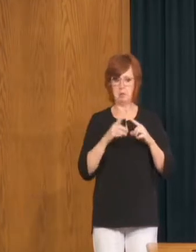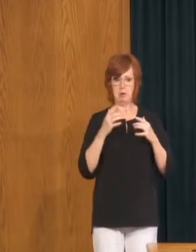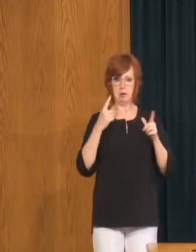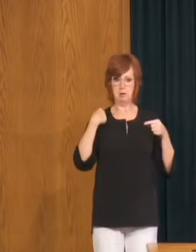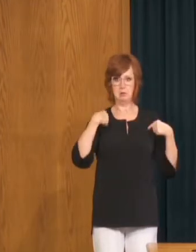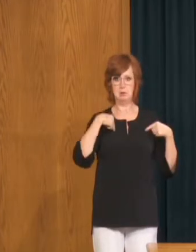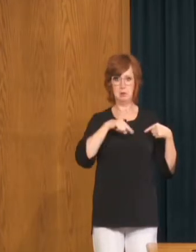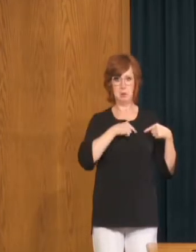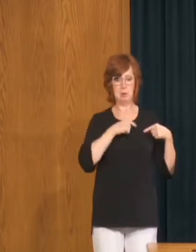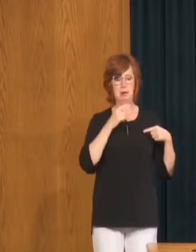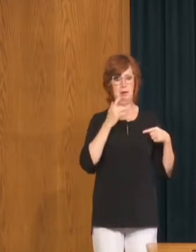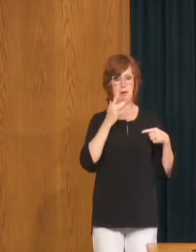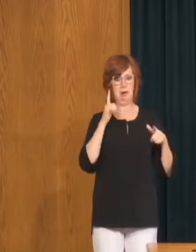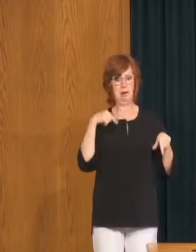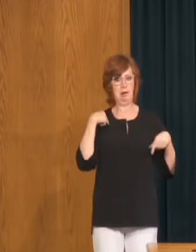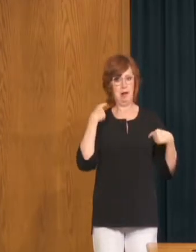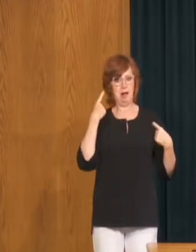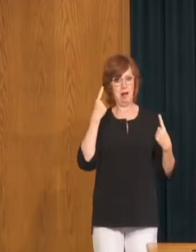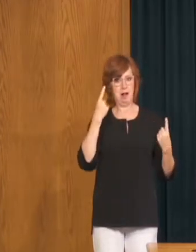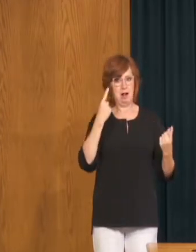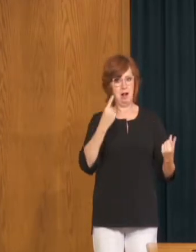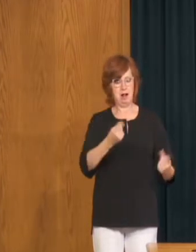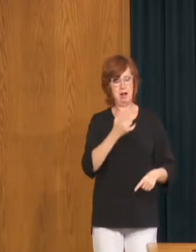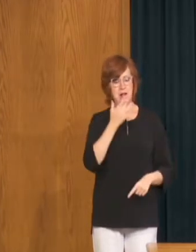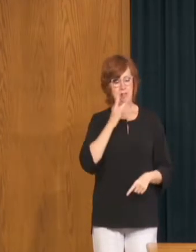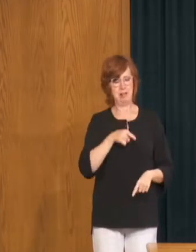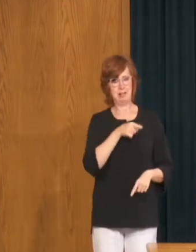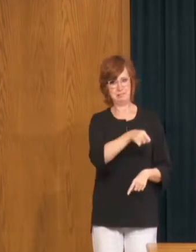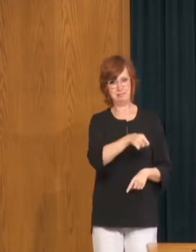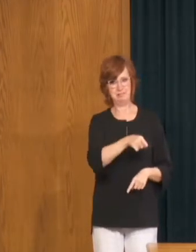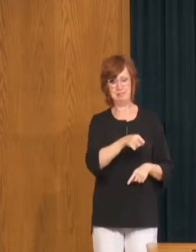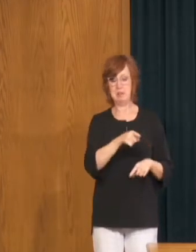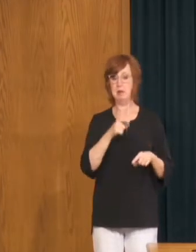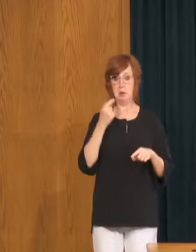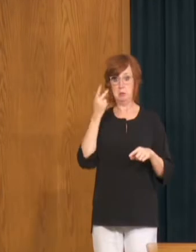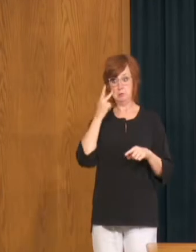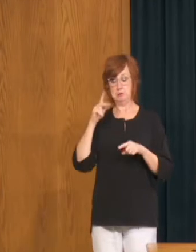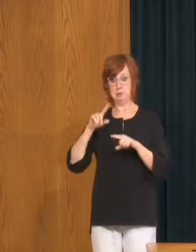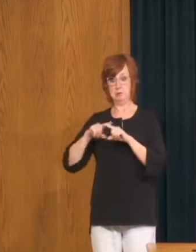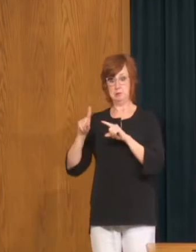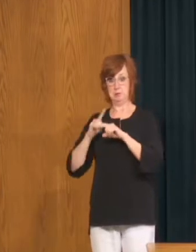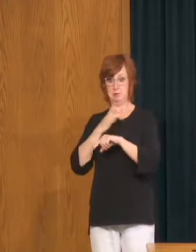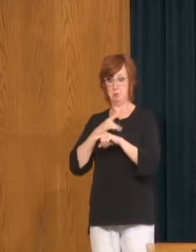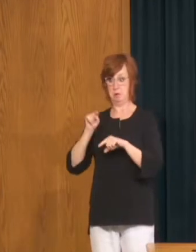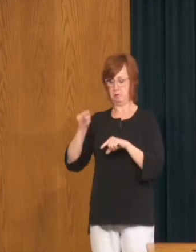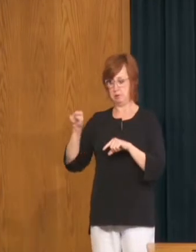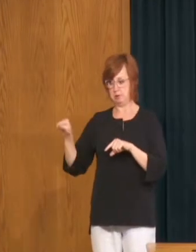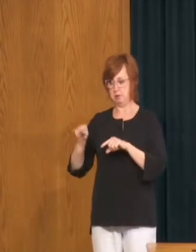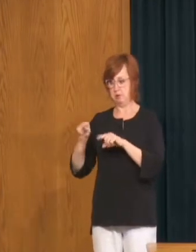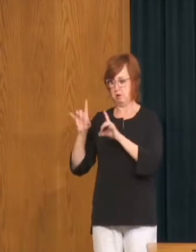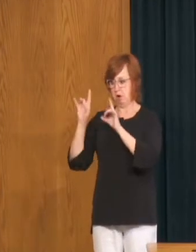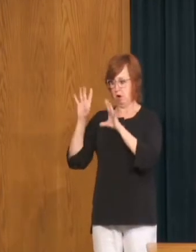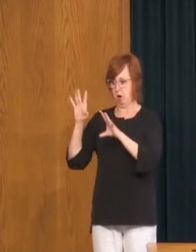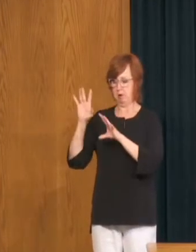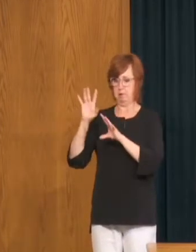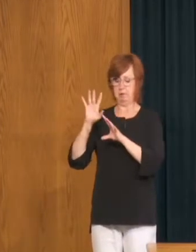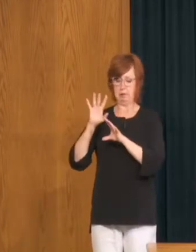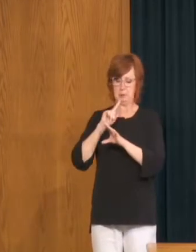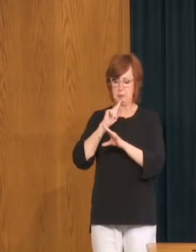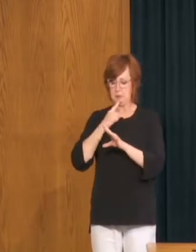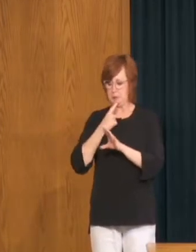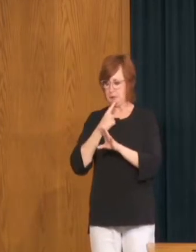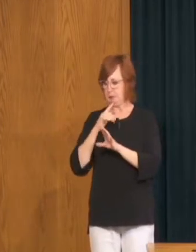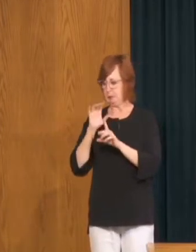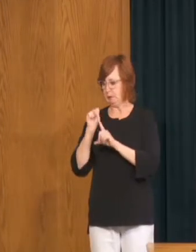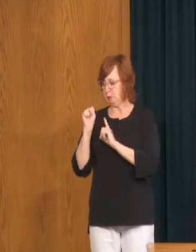in Saskatchewan as we have seen in other places. But at the same time, we understand how hard it